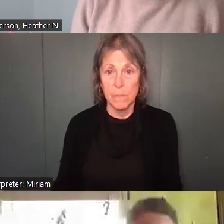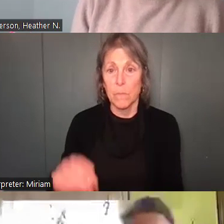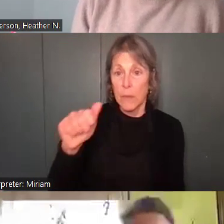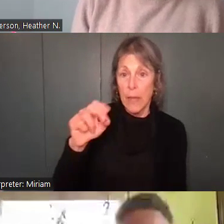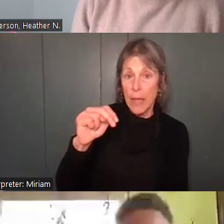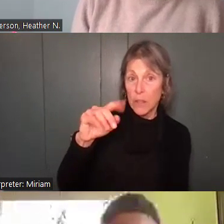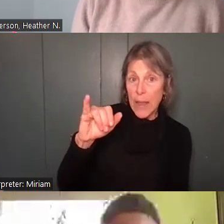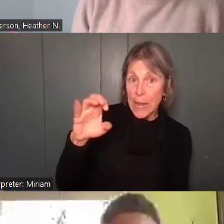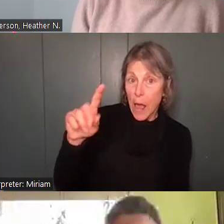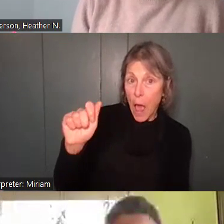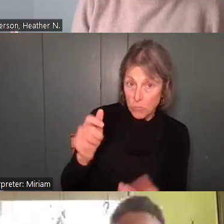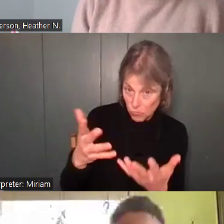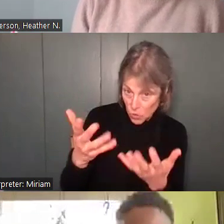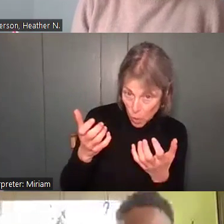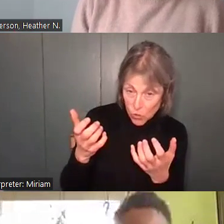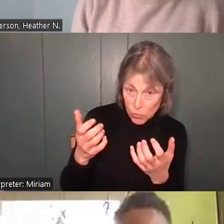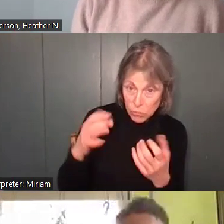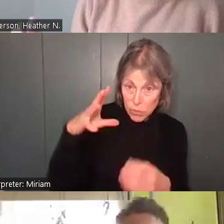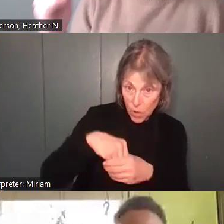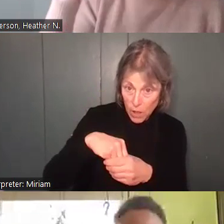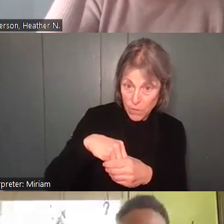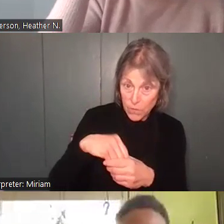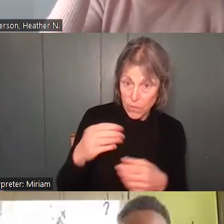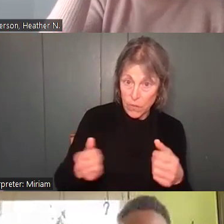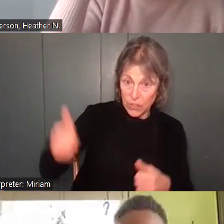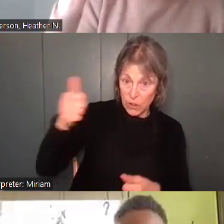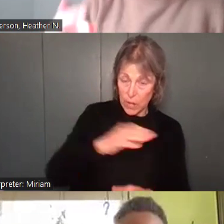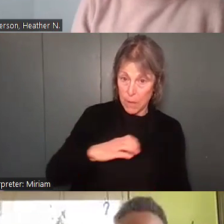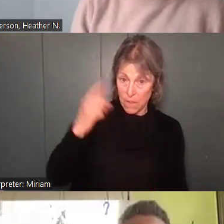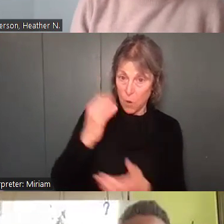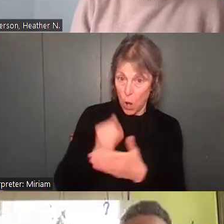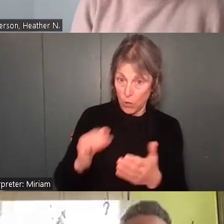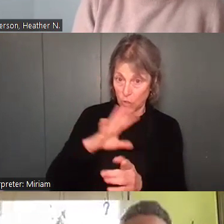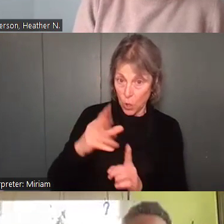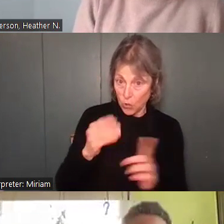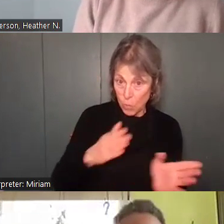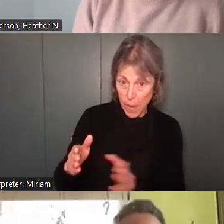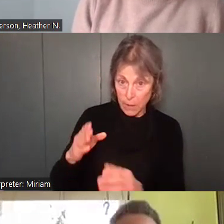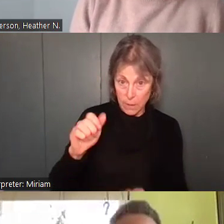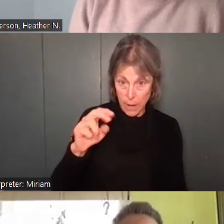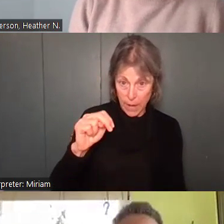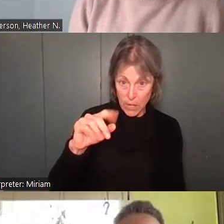Antonietta, would you like to participate in the steering committee for the arts and culture plan?